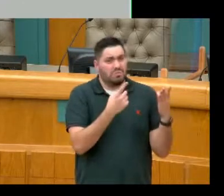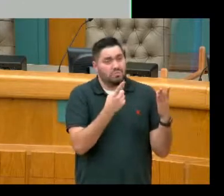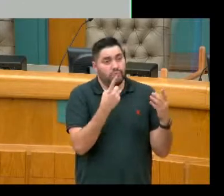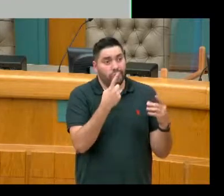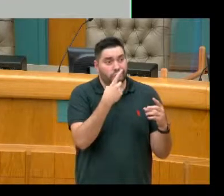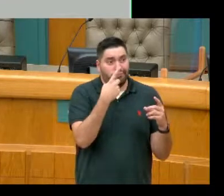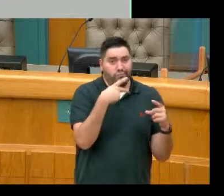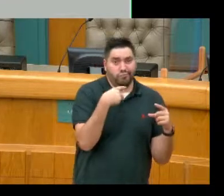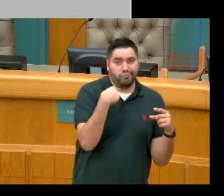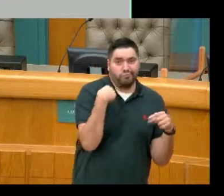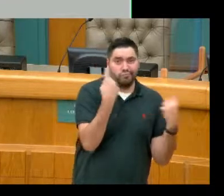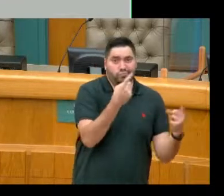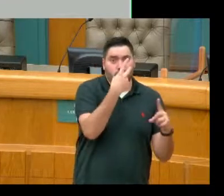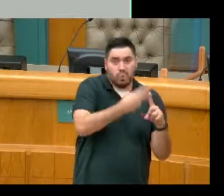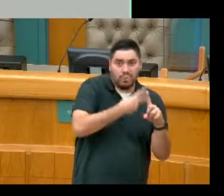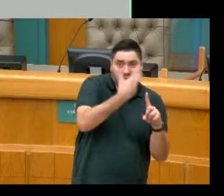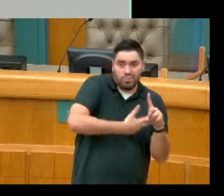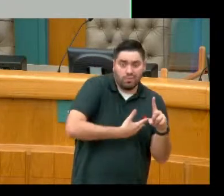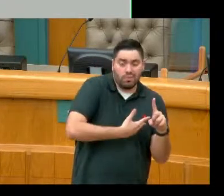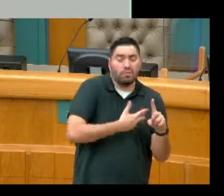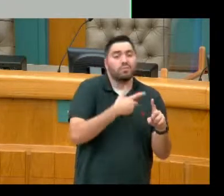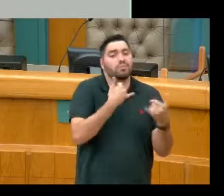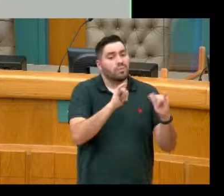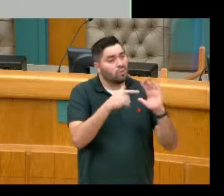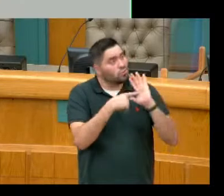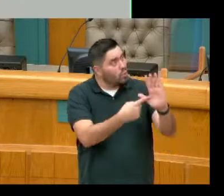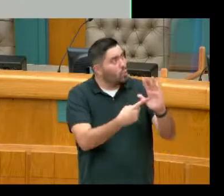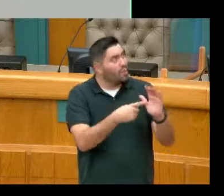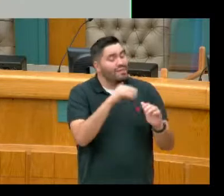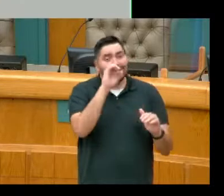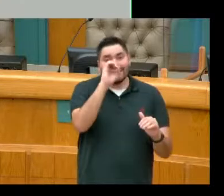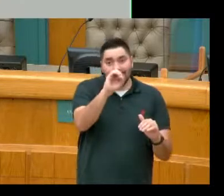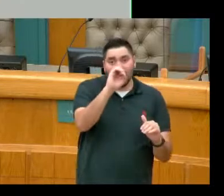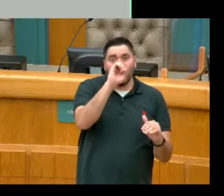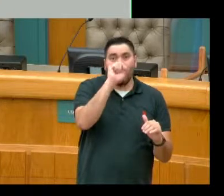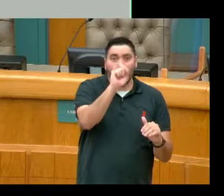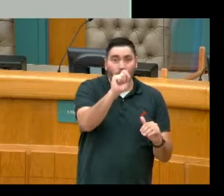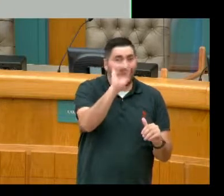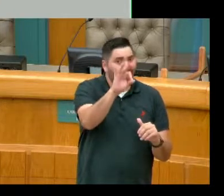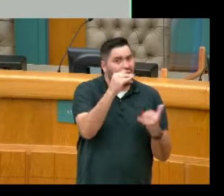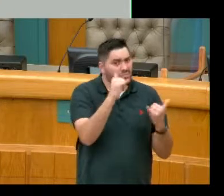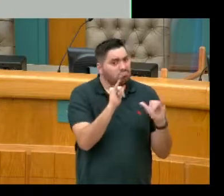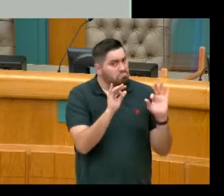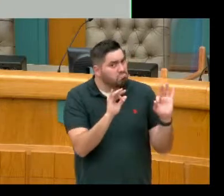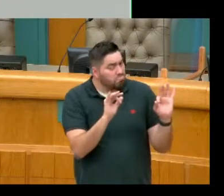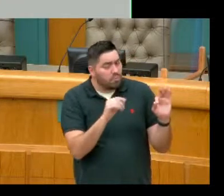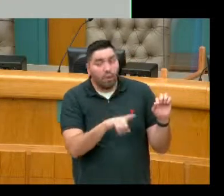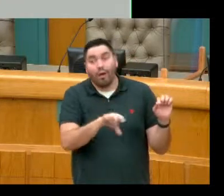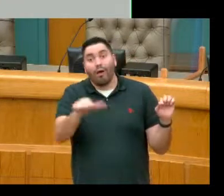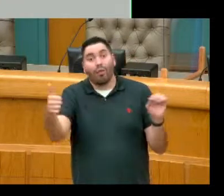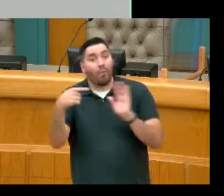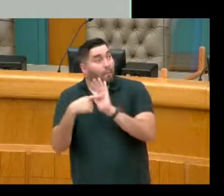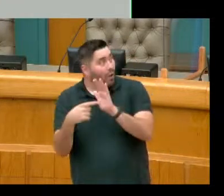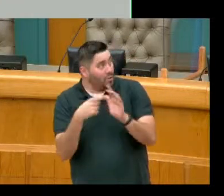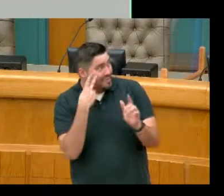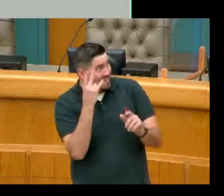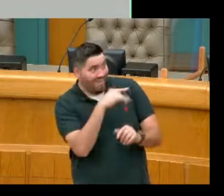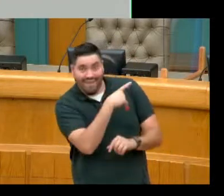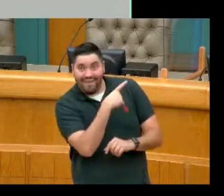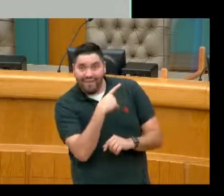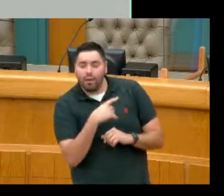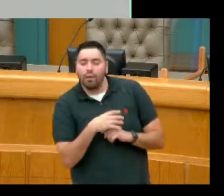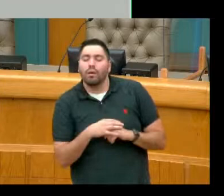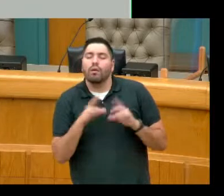So right now the transmission rate in the coastal bend is between 0.9 and 1.1. These are estimates from 2 different